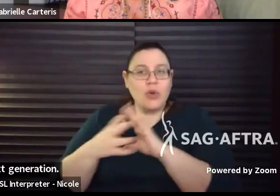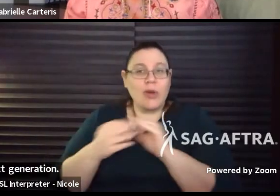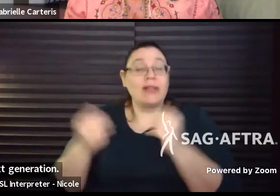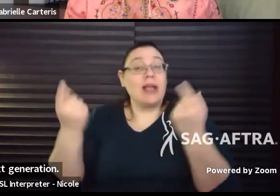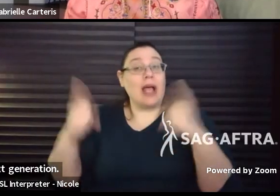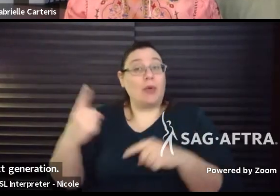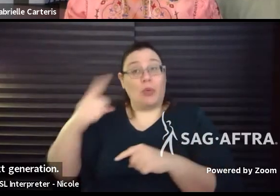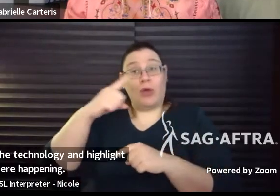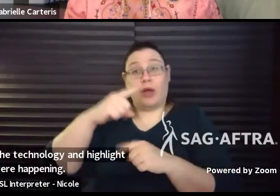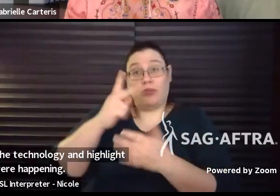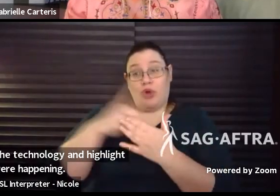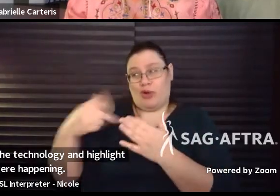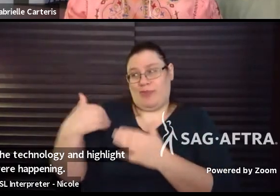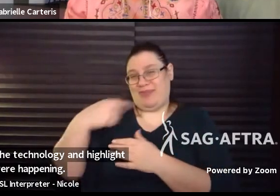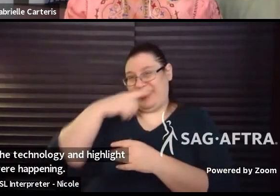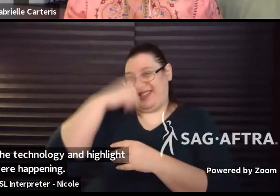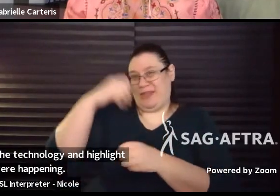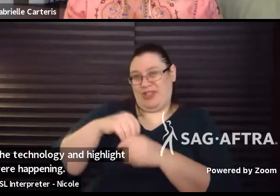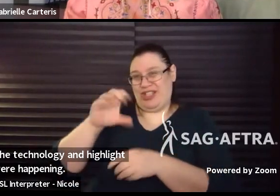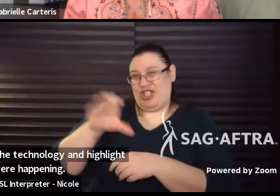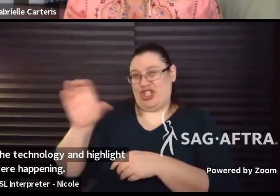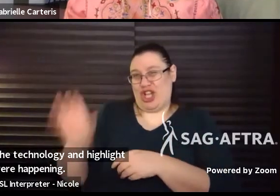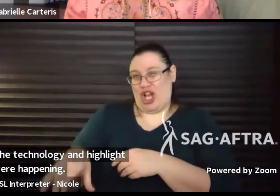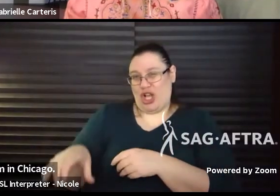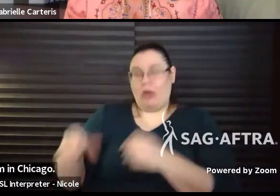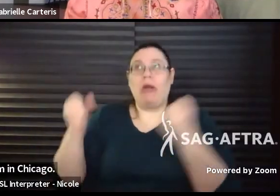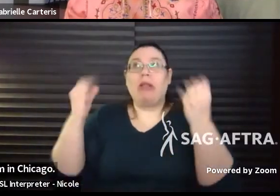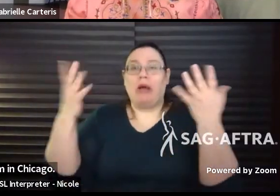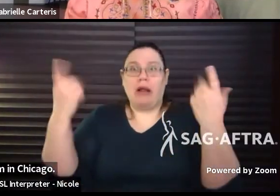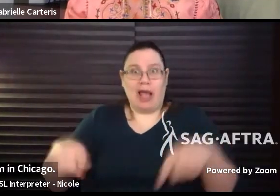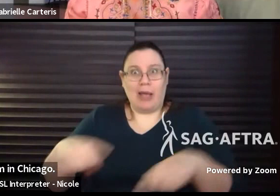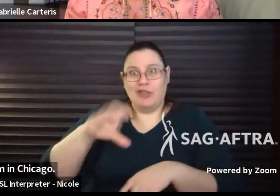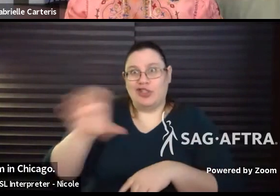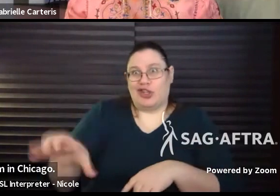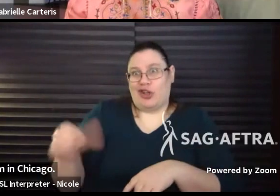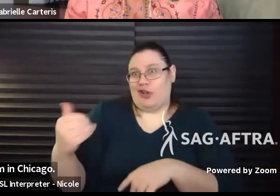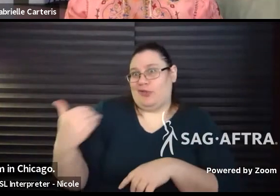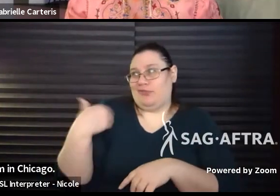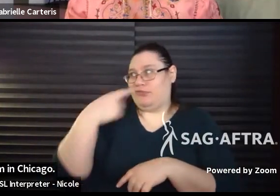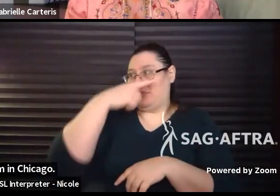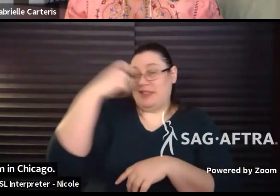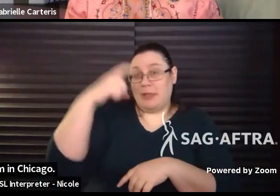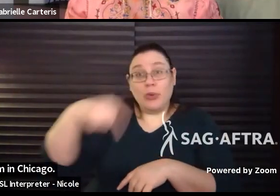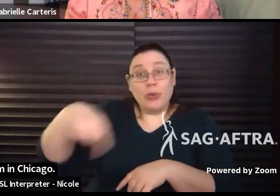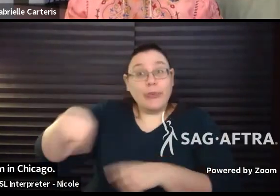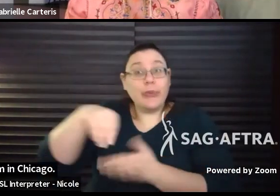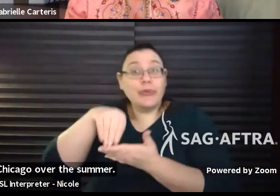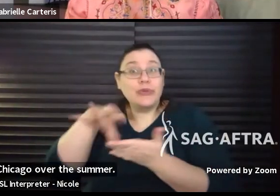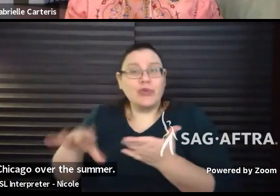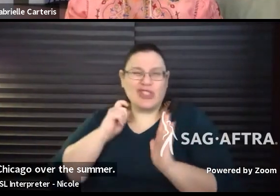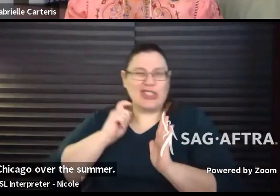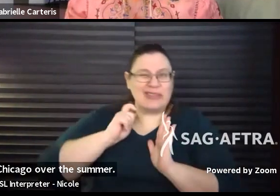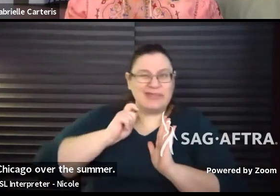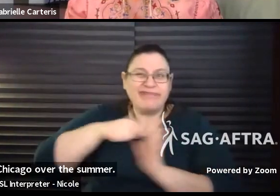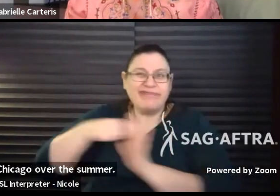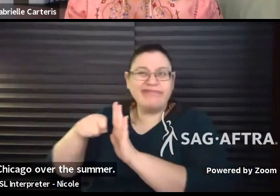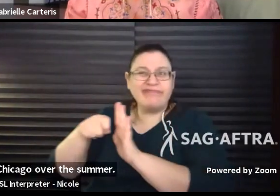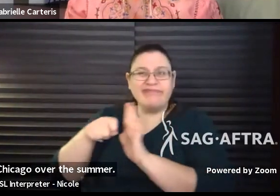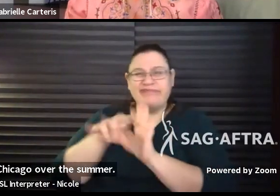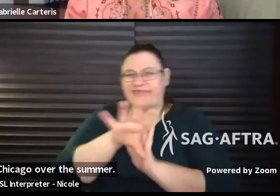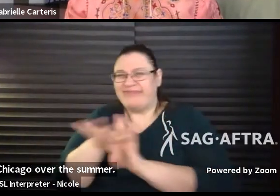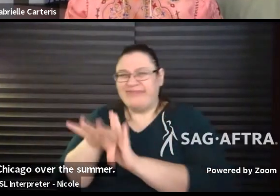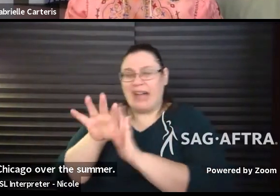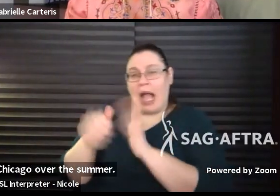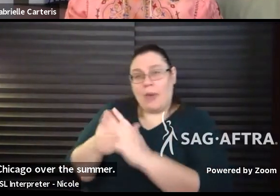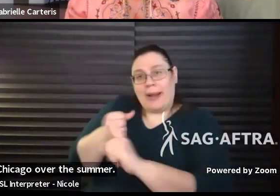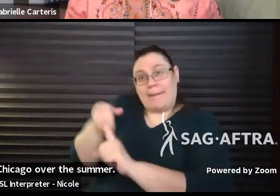summer in Chicago. There was a lot happening in Chicago over the summer, and these students were able to capture how it was impacting them